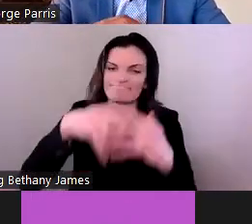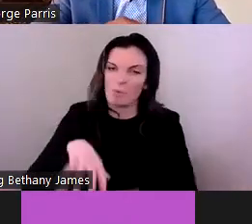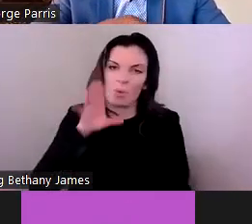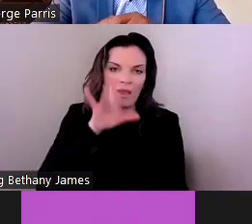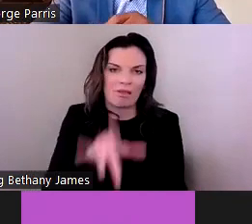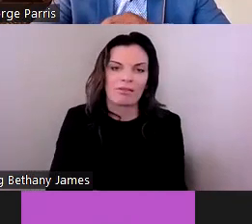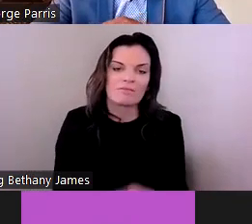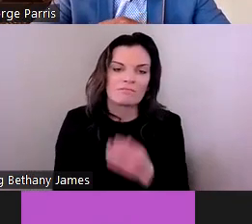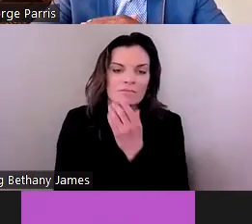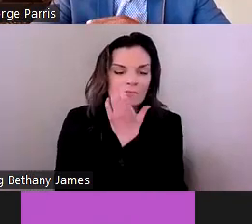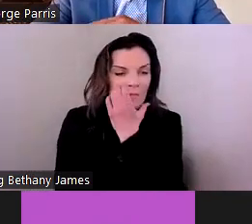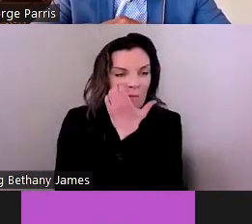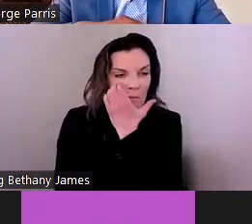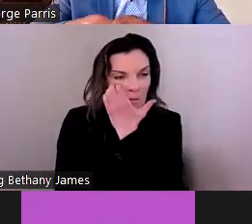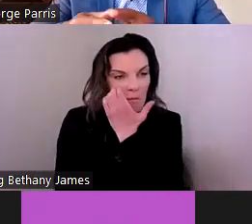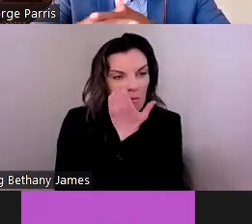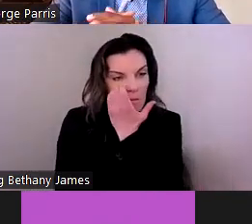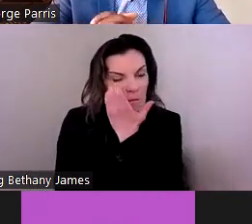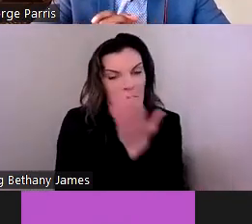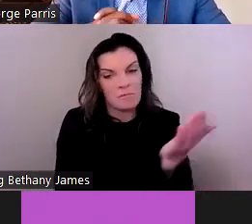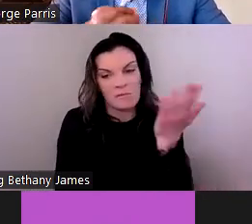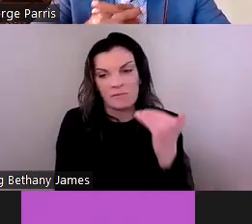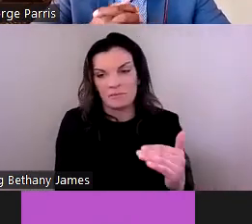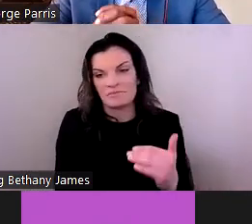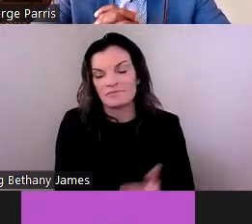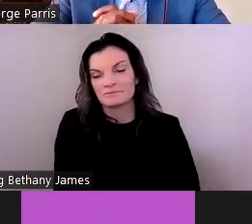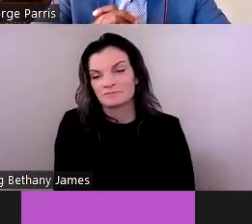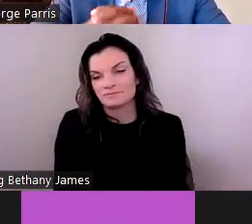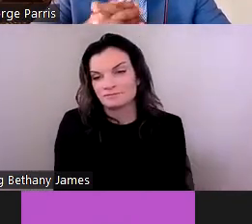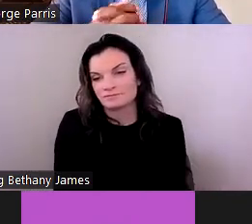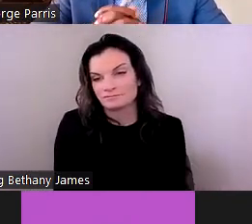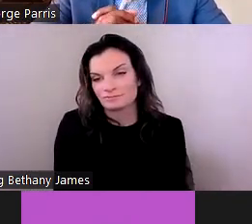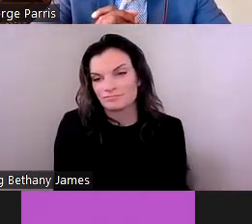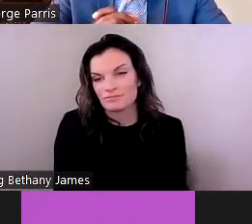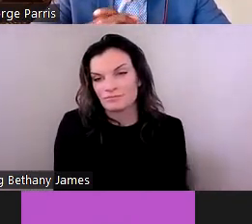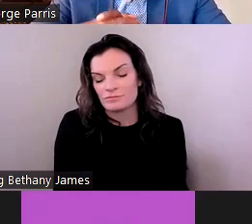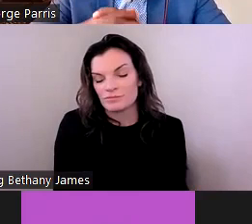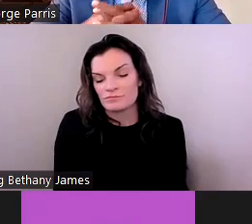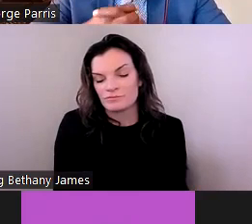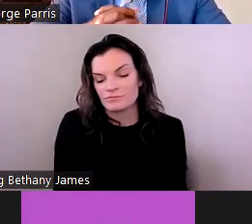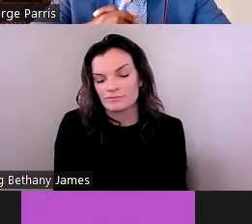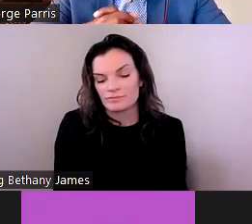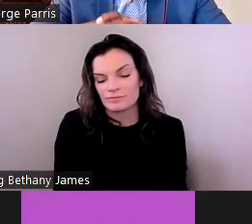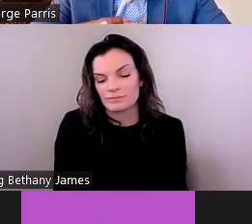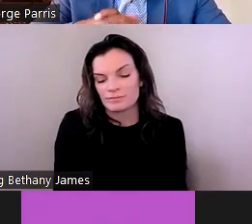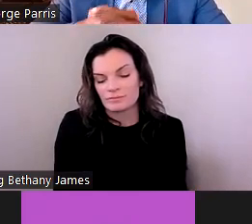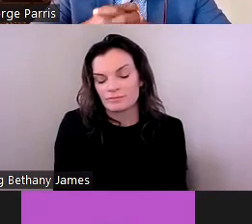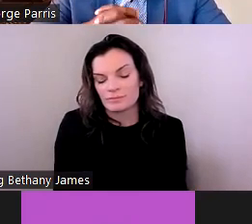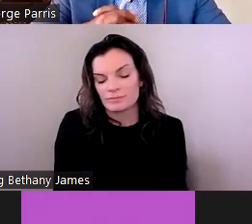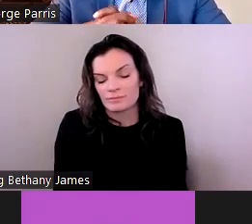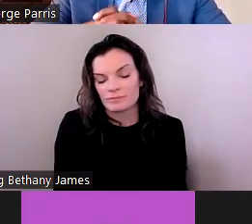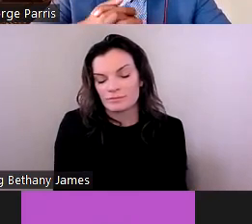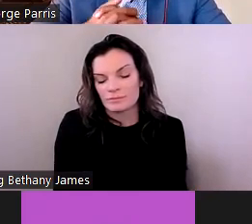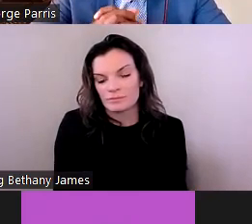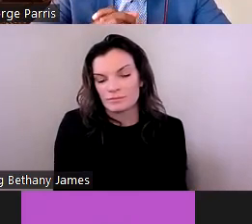Okay. Next question, or more so statement, someone said the 26% customer client patient services is